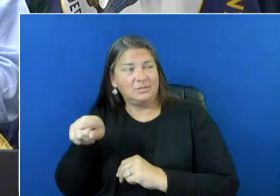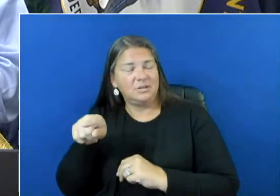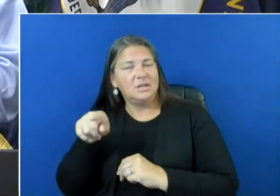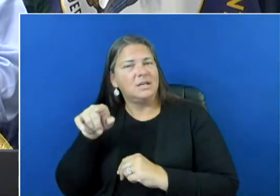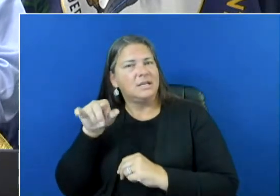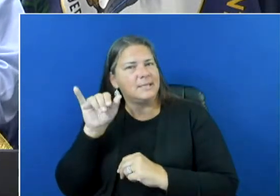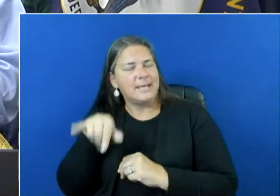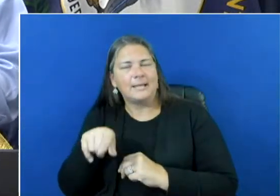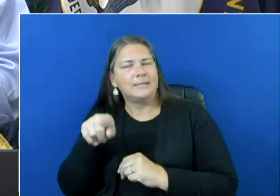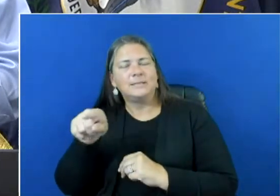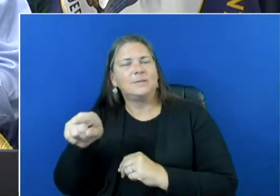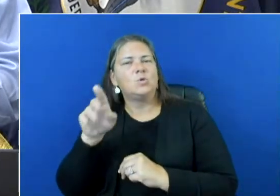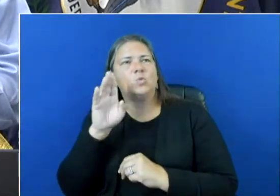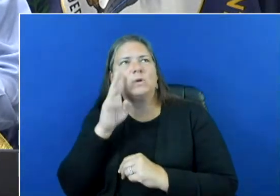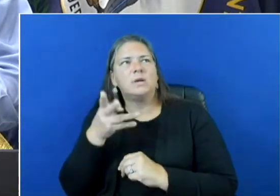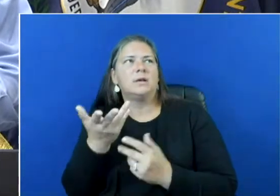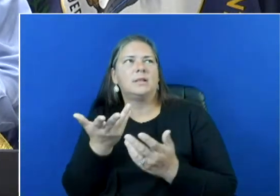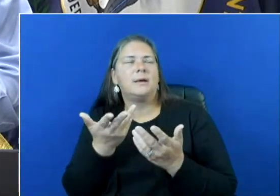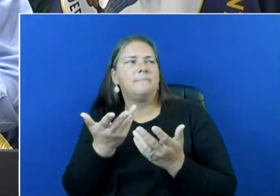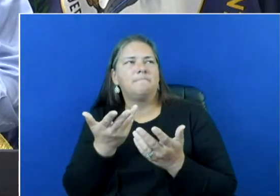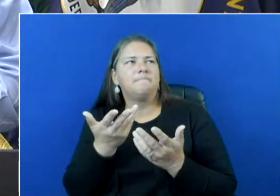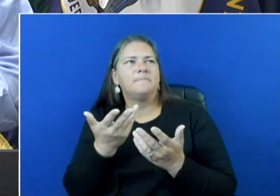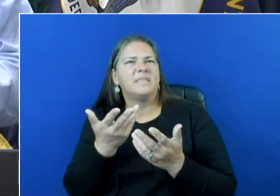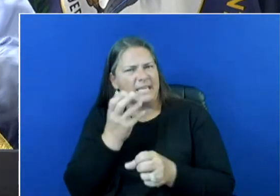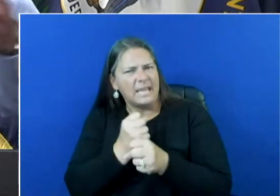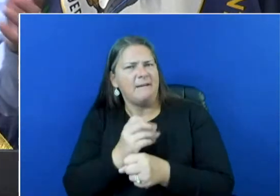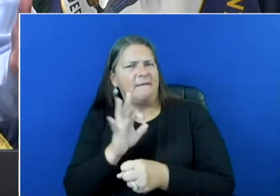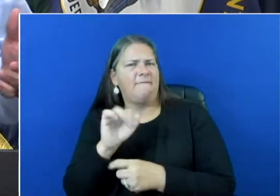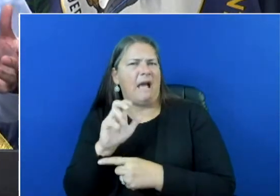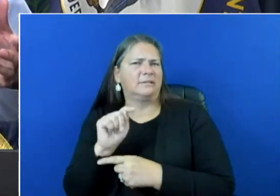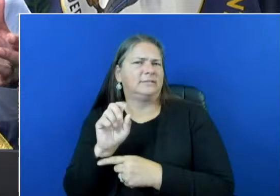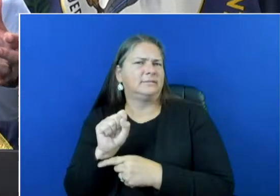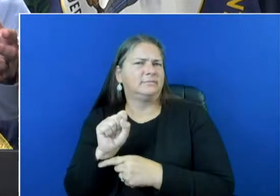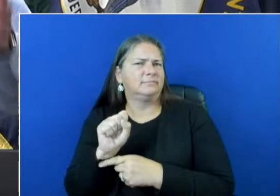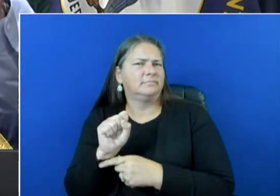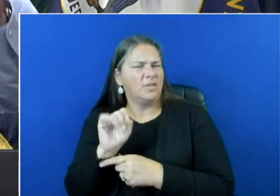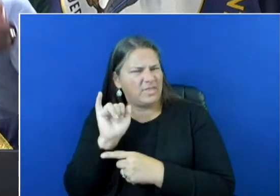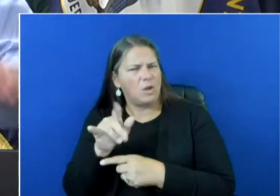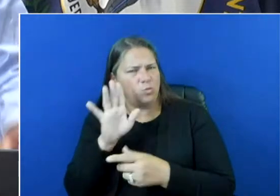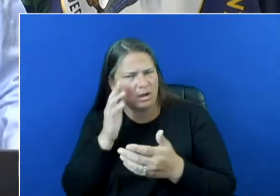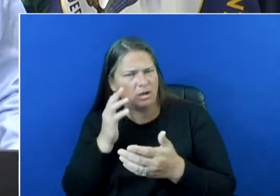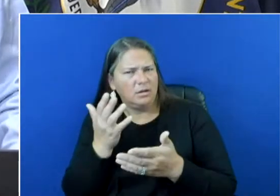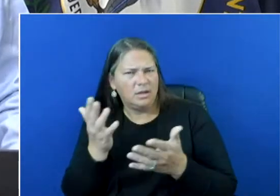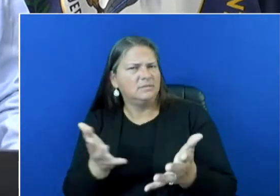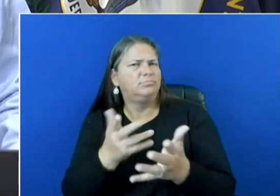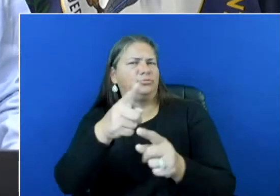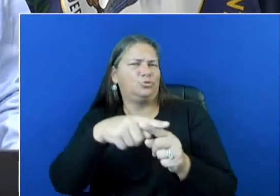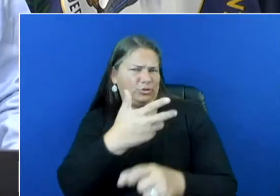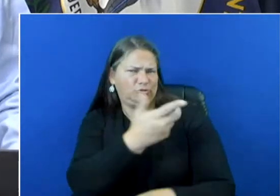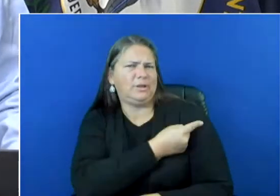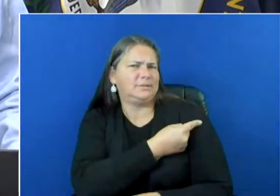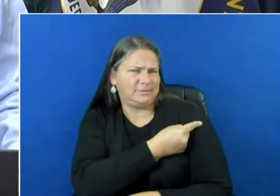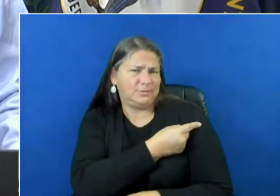or motivate people to get vaccinated. And that's why we need the help of the media. But you know what? Today, I'm asking for more than